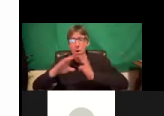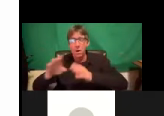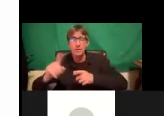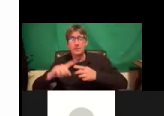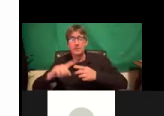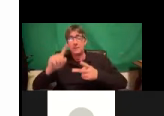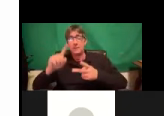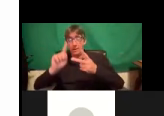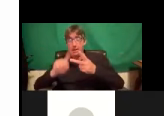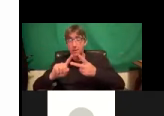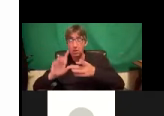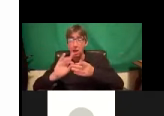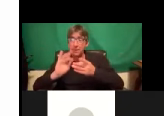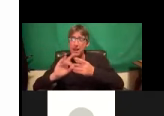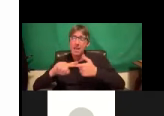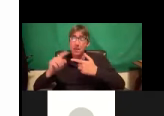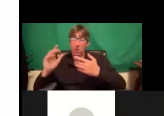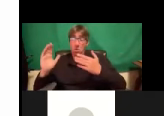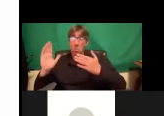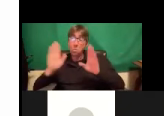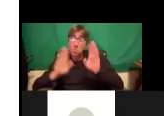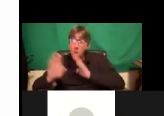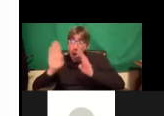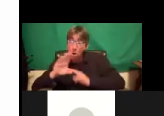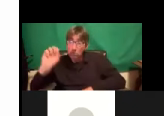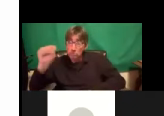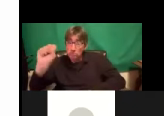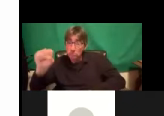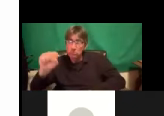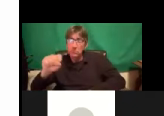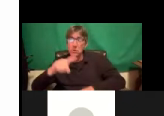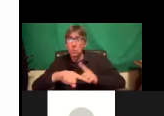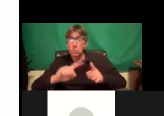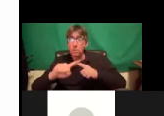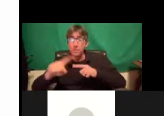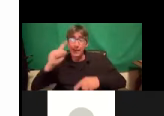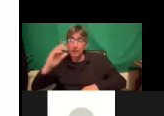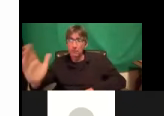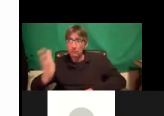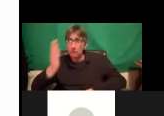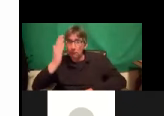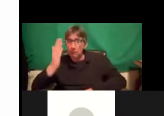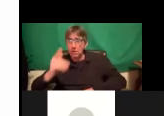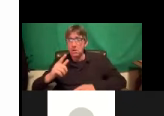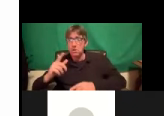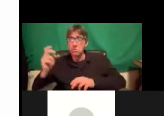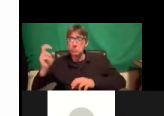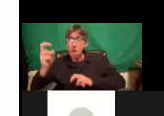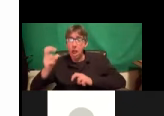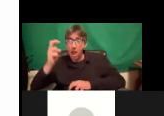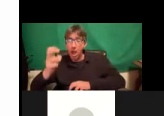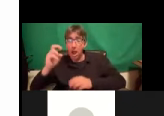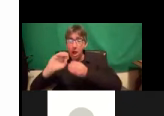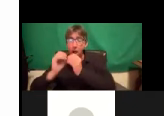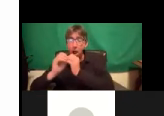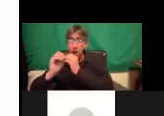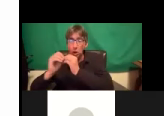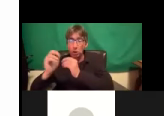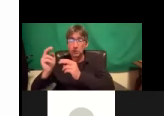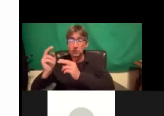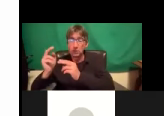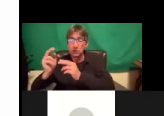as many people commented, that you think the ridership will increase because everybody that can escape now from